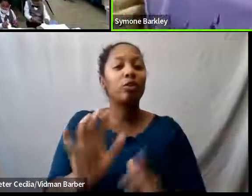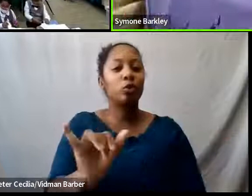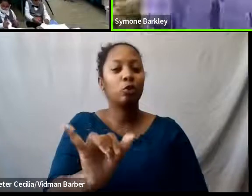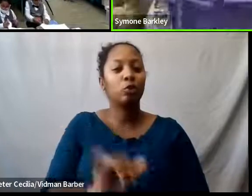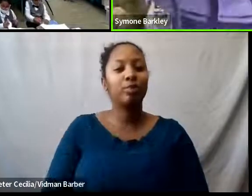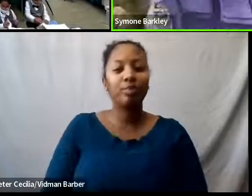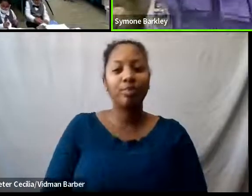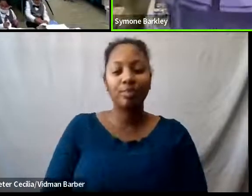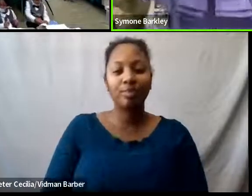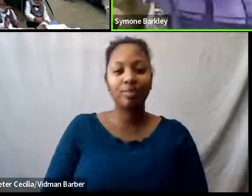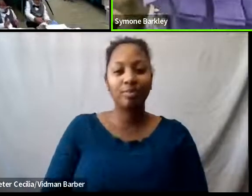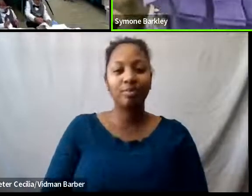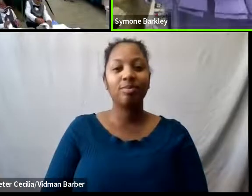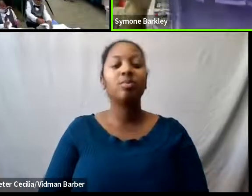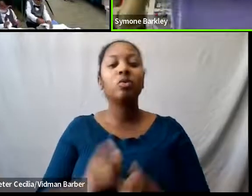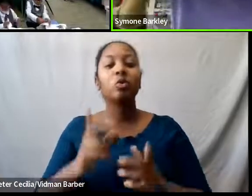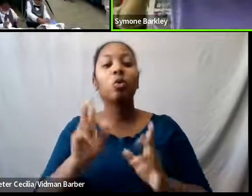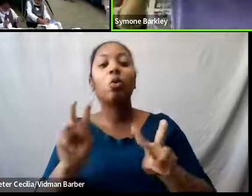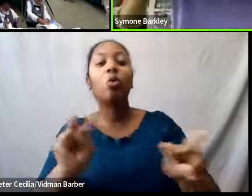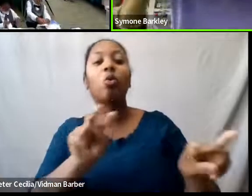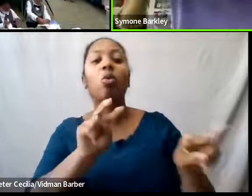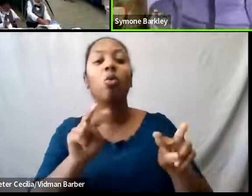yours. Just again, this is what it looks like.